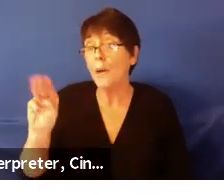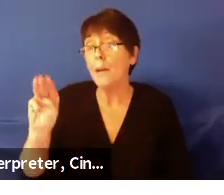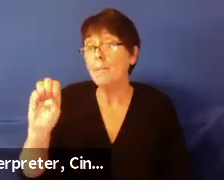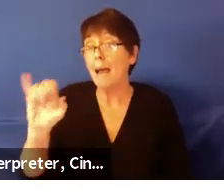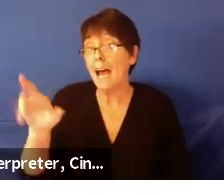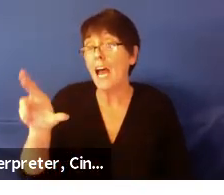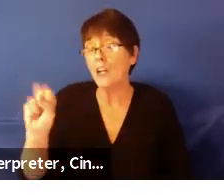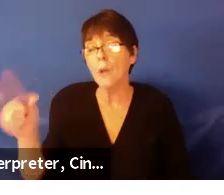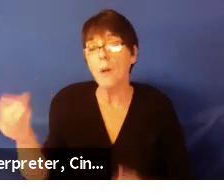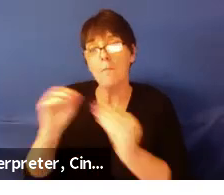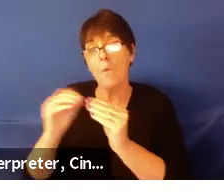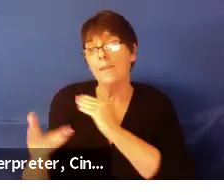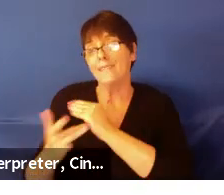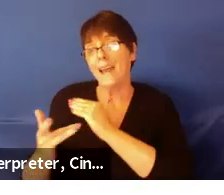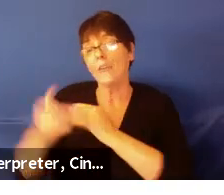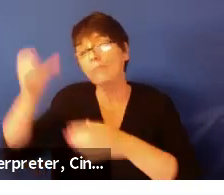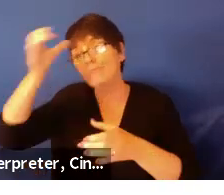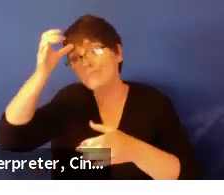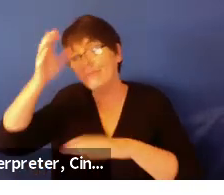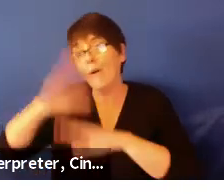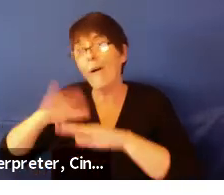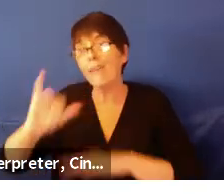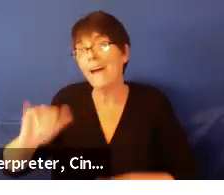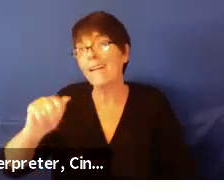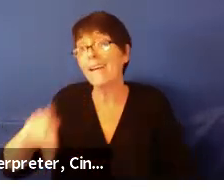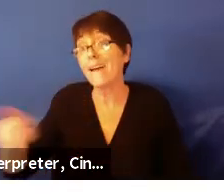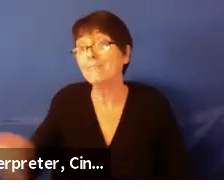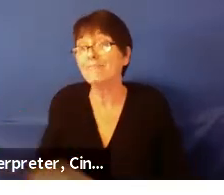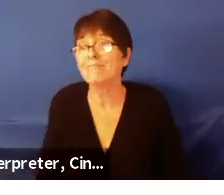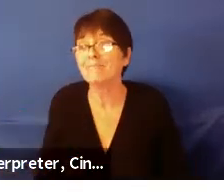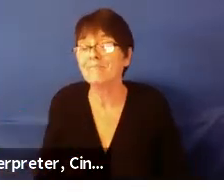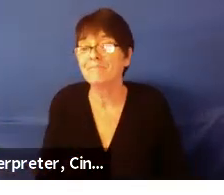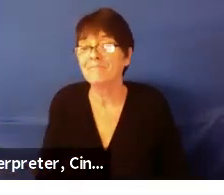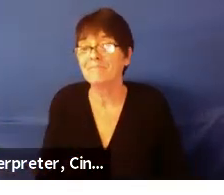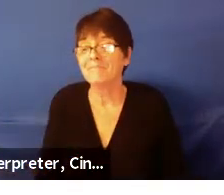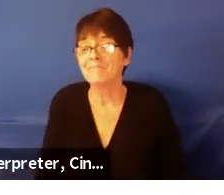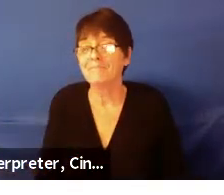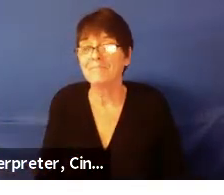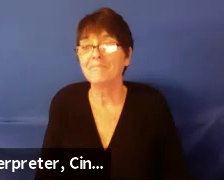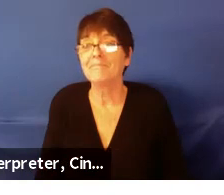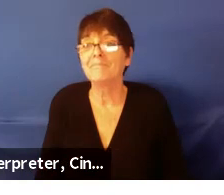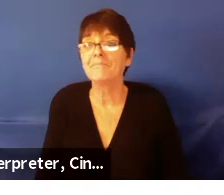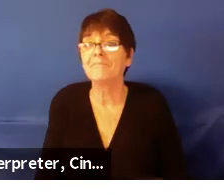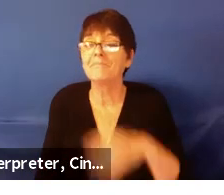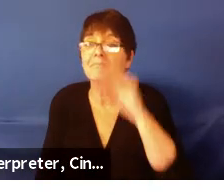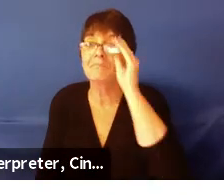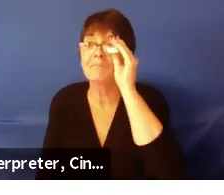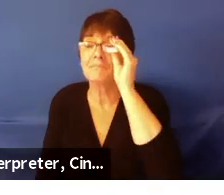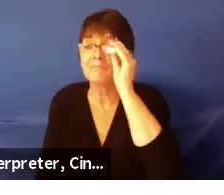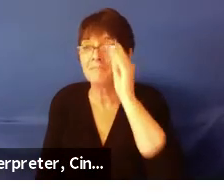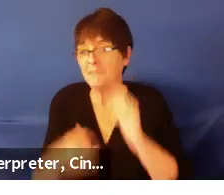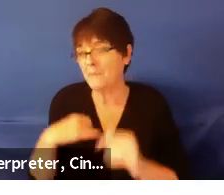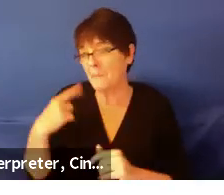technical knowledge on that particular application. Right, okay. Yeah, I think